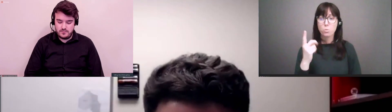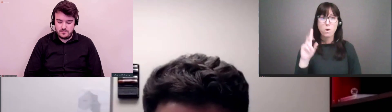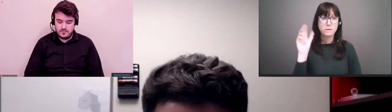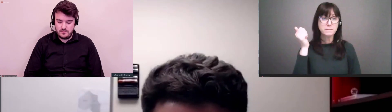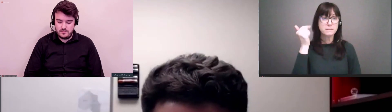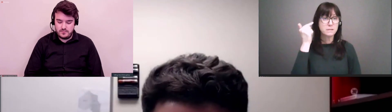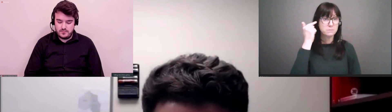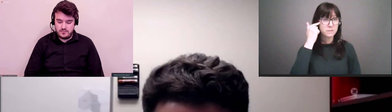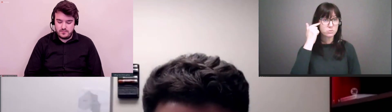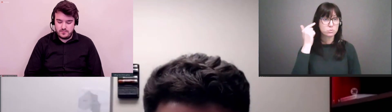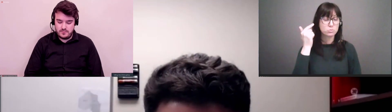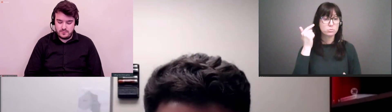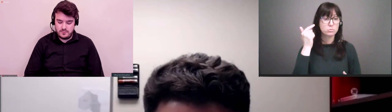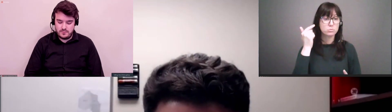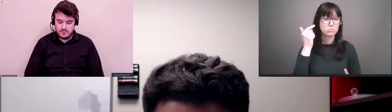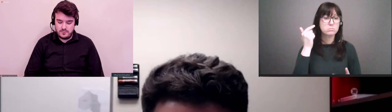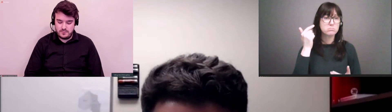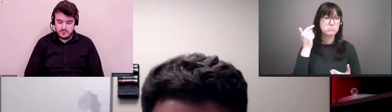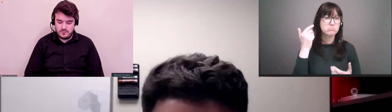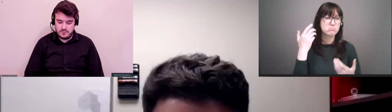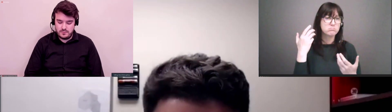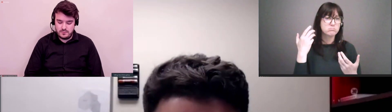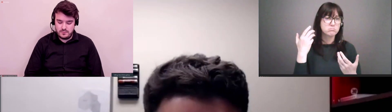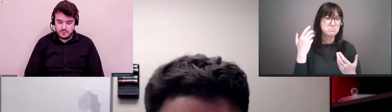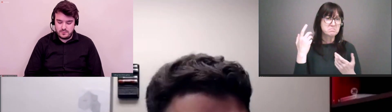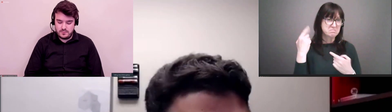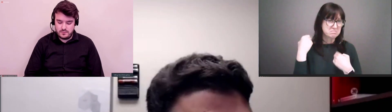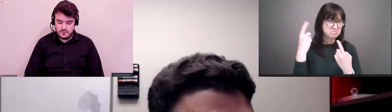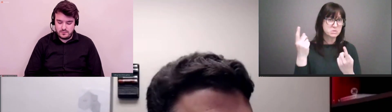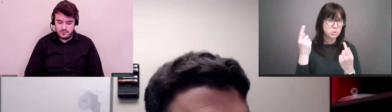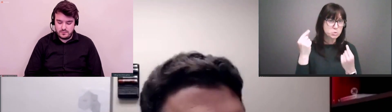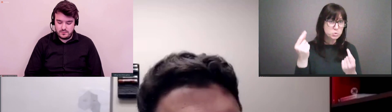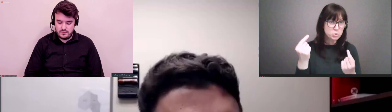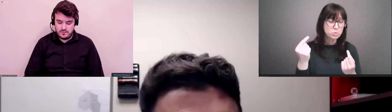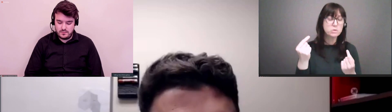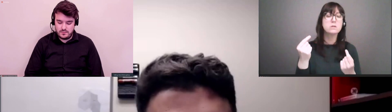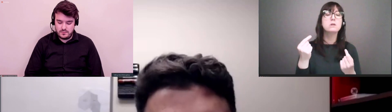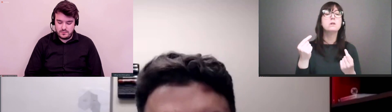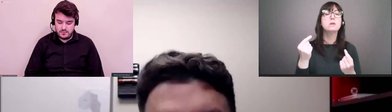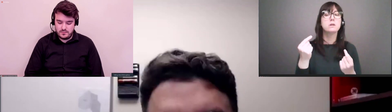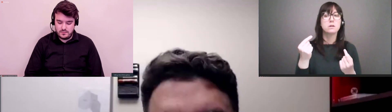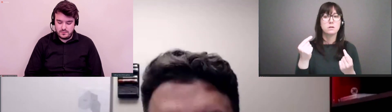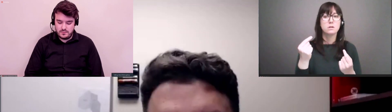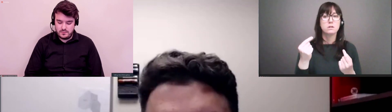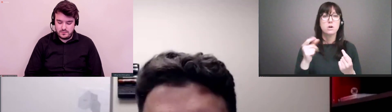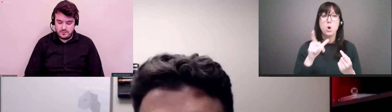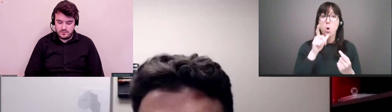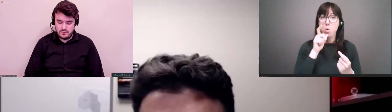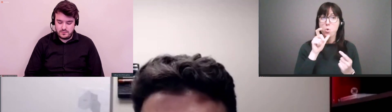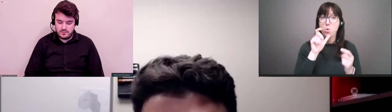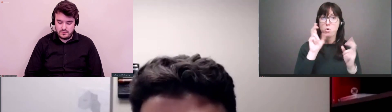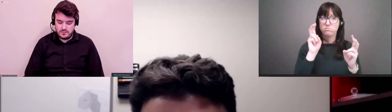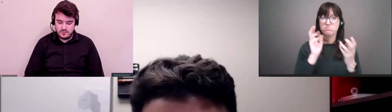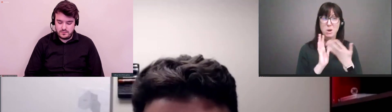did in the past week was to expand the list of priority